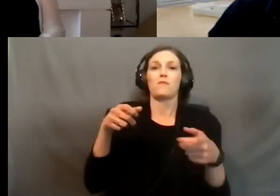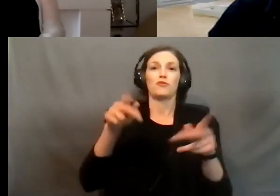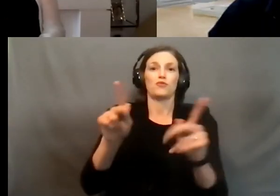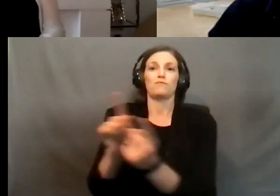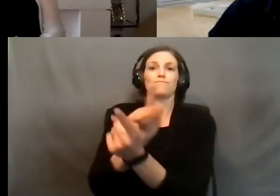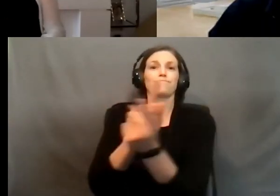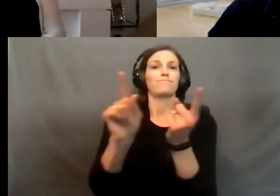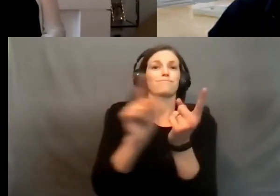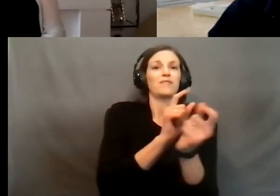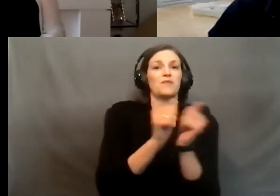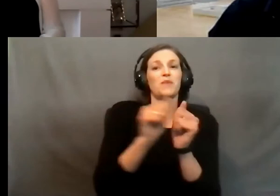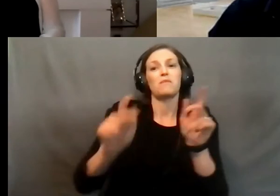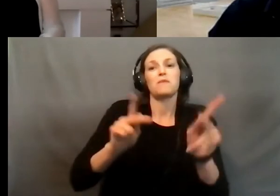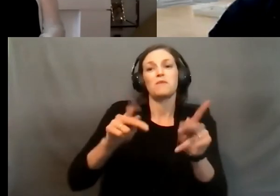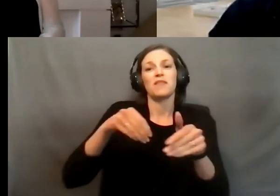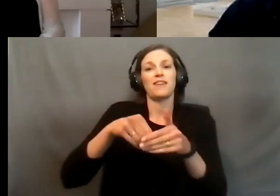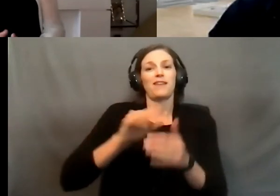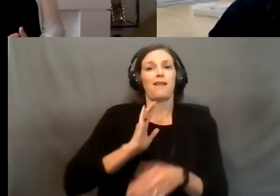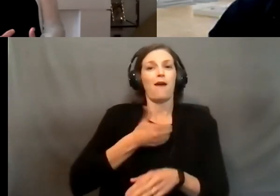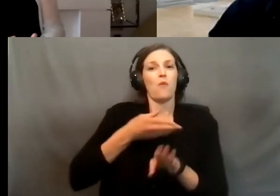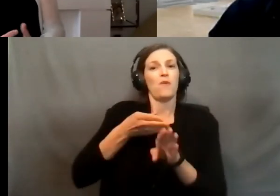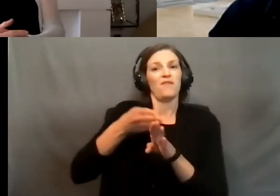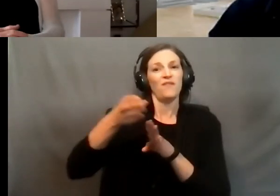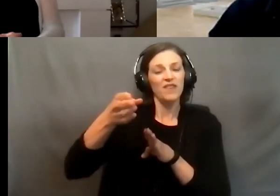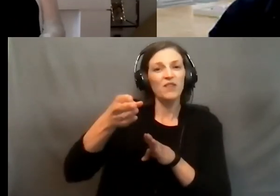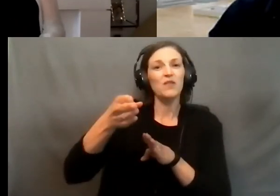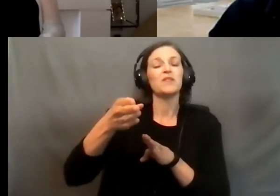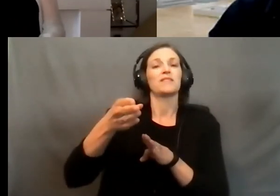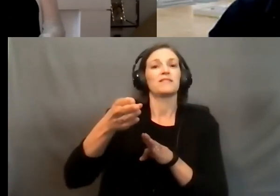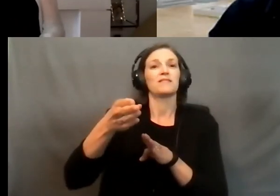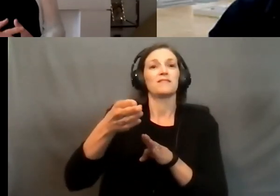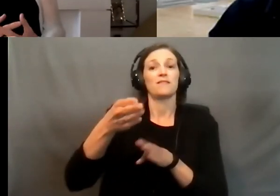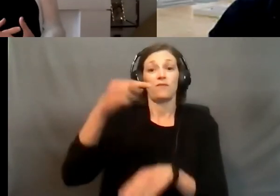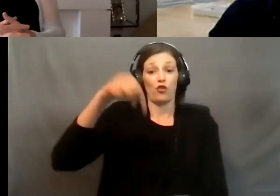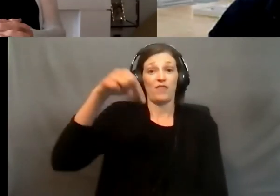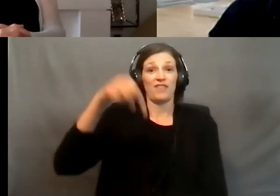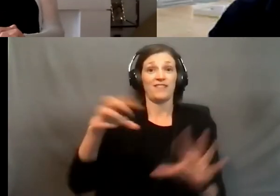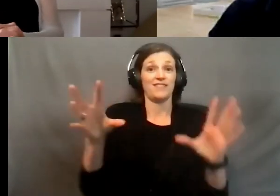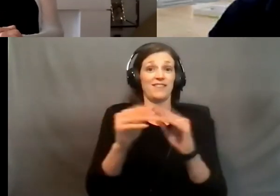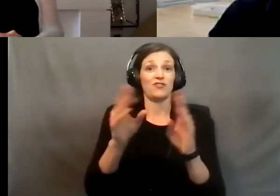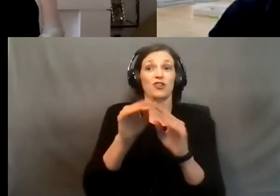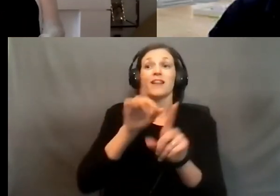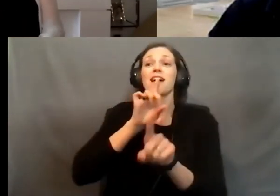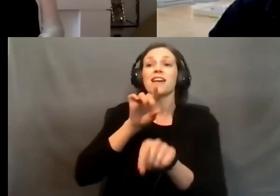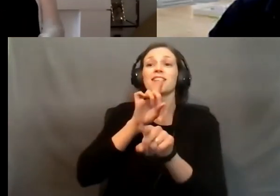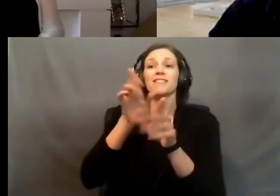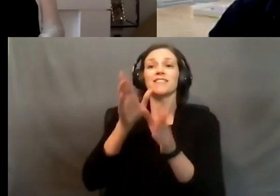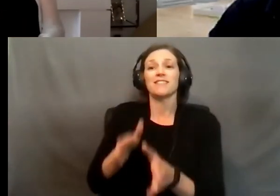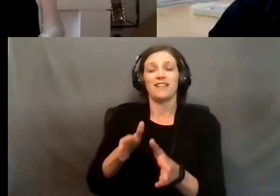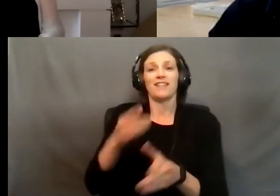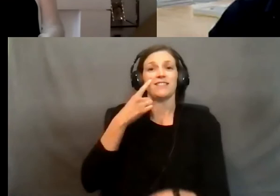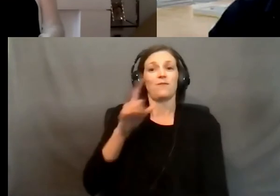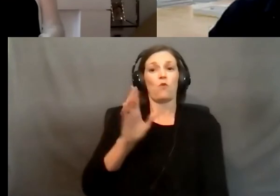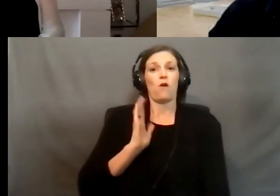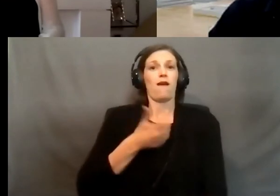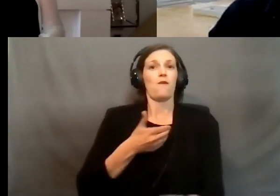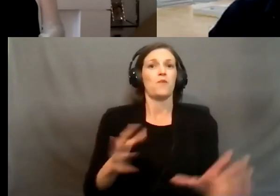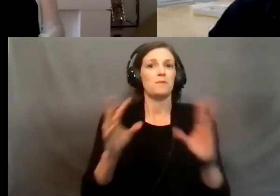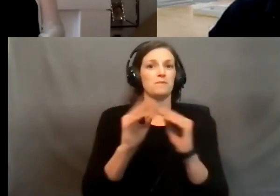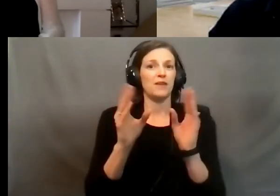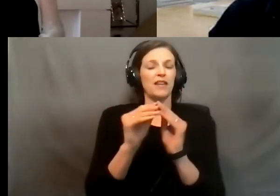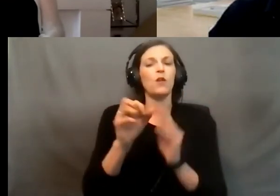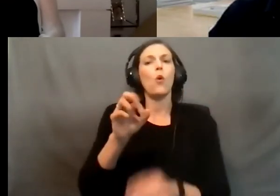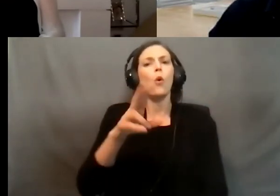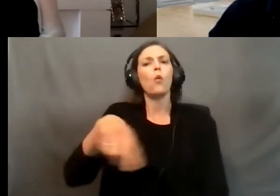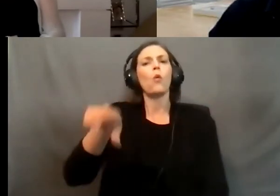persons in our field, ostensibly for this session, attendees at our meeting or those perhaps thinking